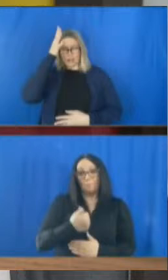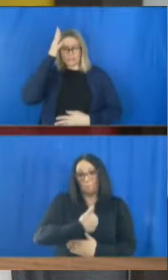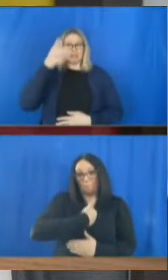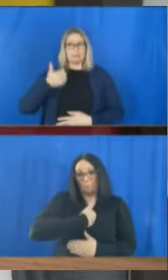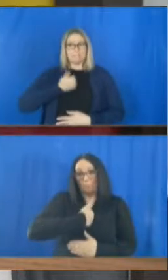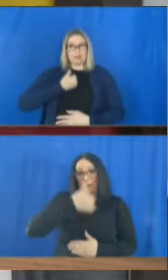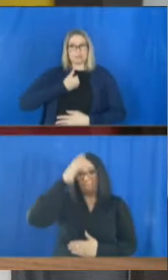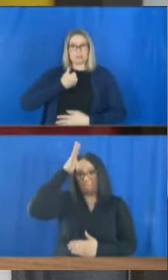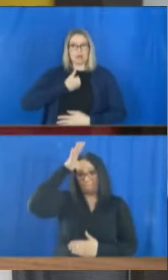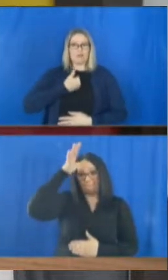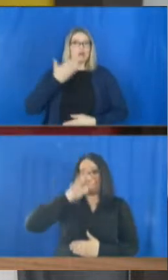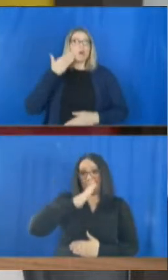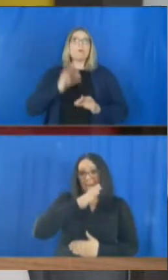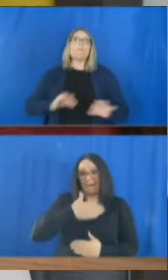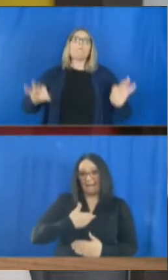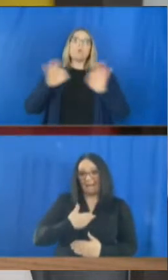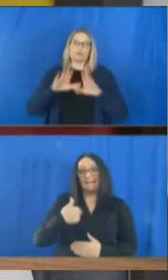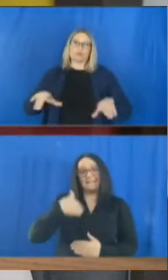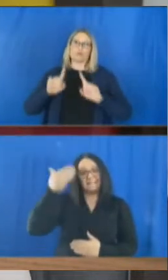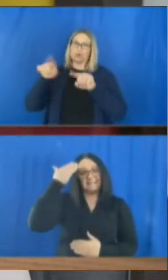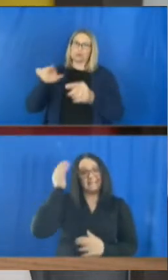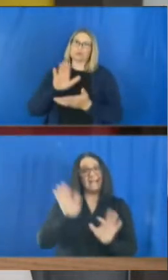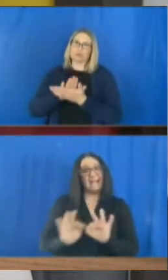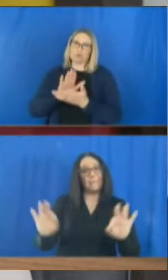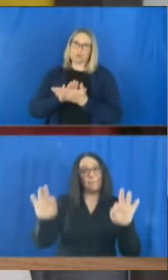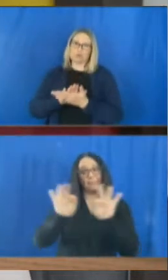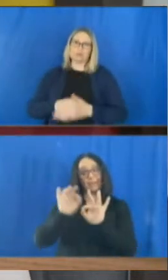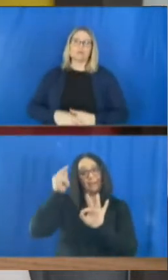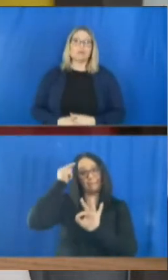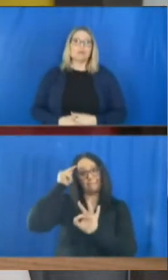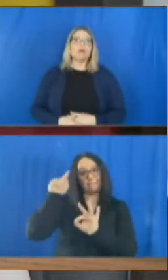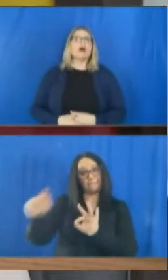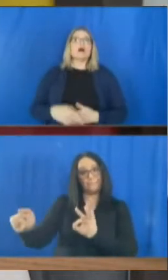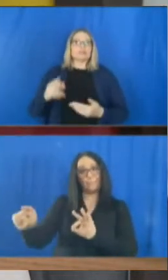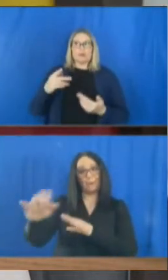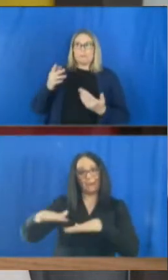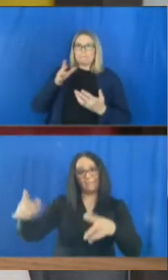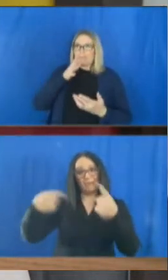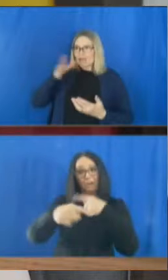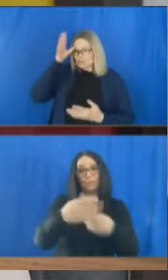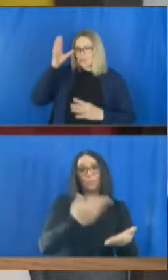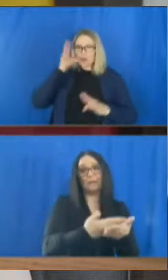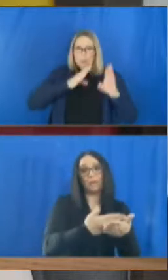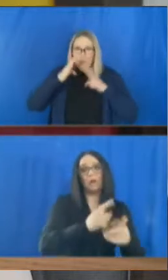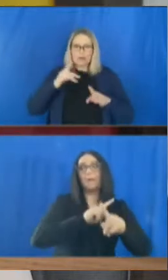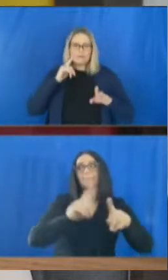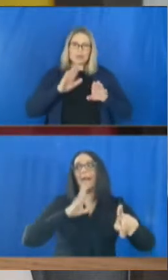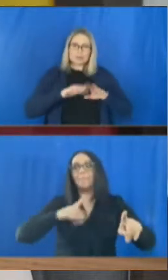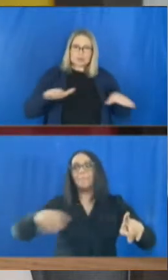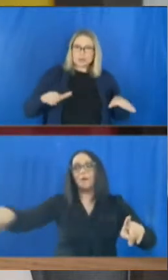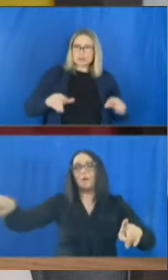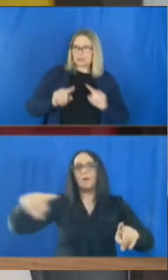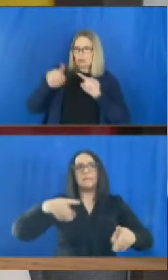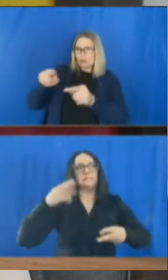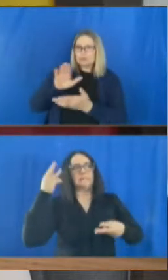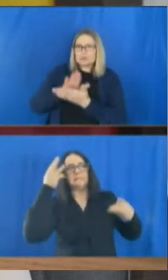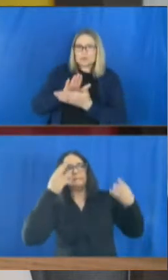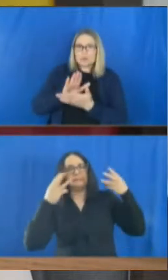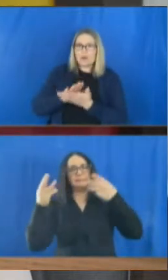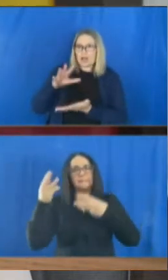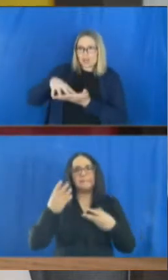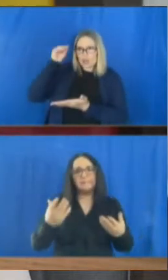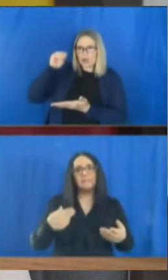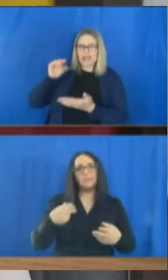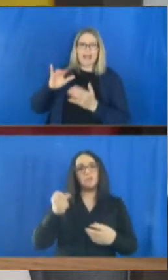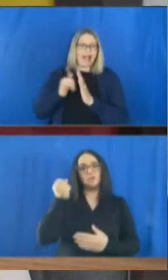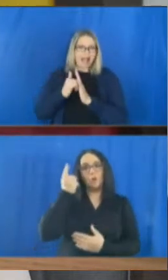School is the best place for kids physically and mentally. There are risks in the return to school, but I am confident those risks are manageable. When